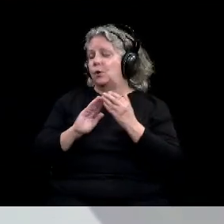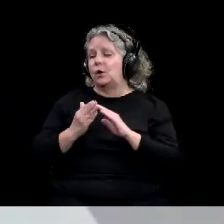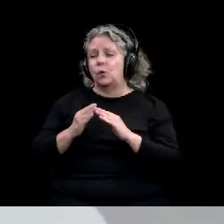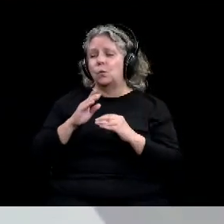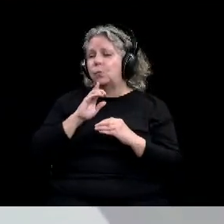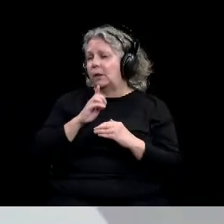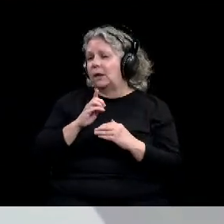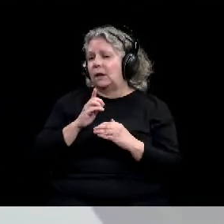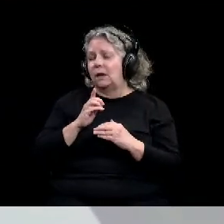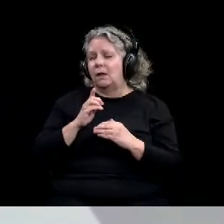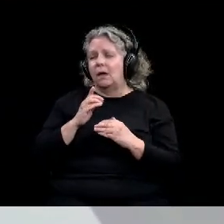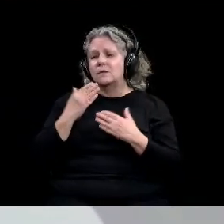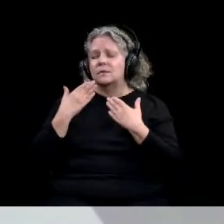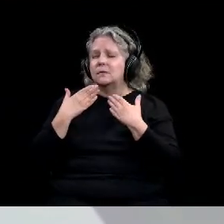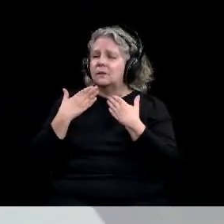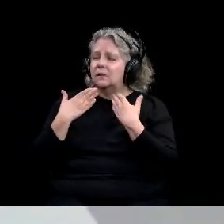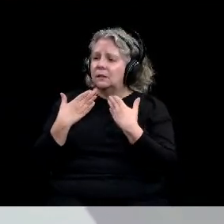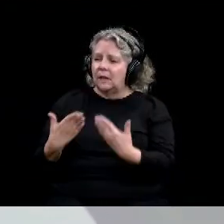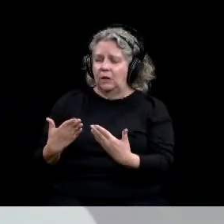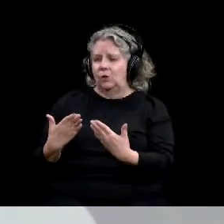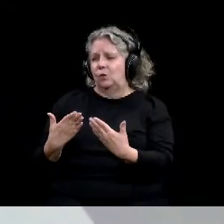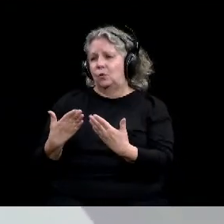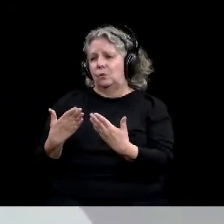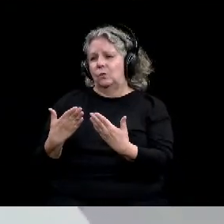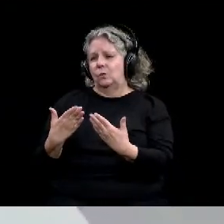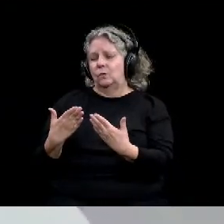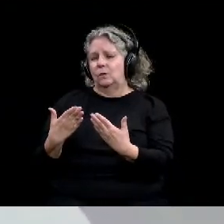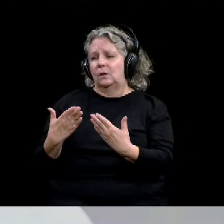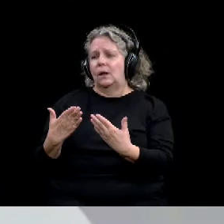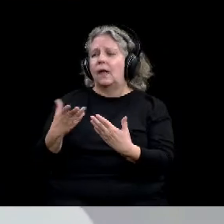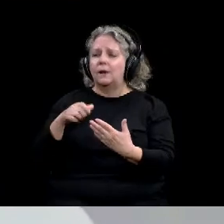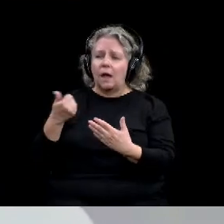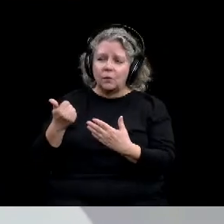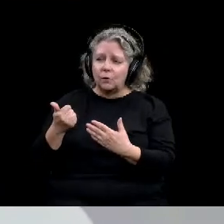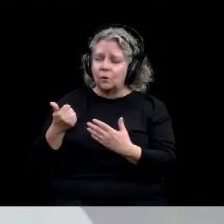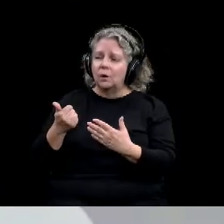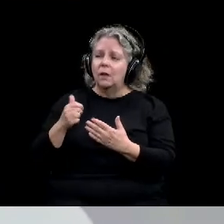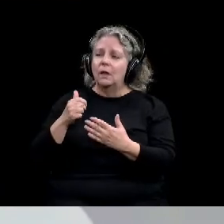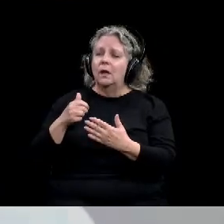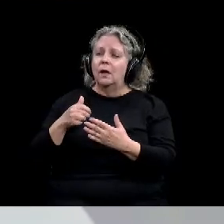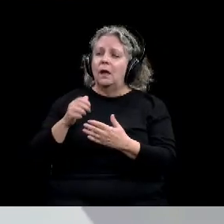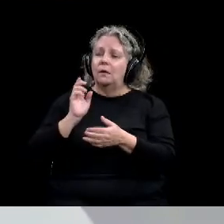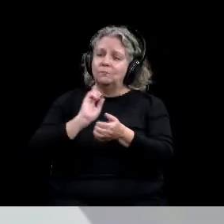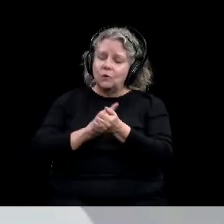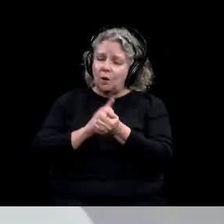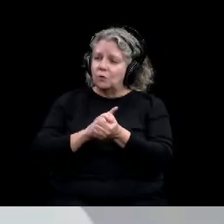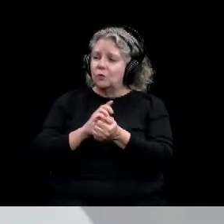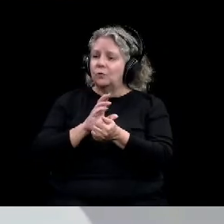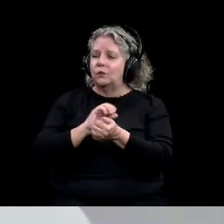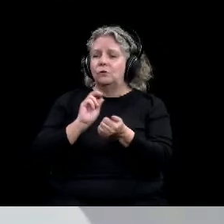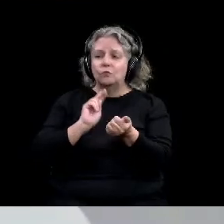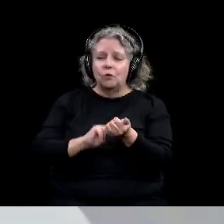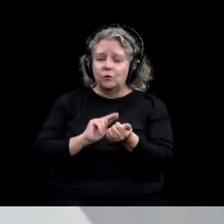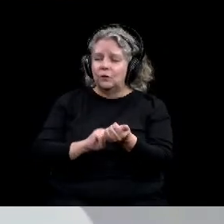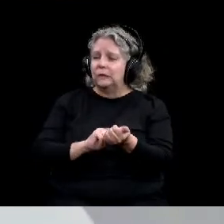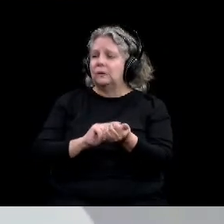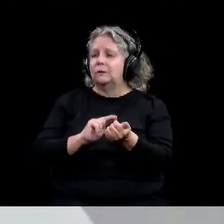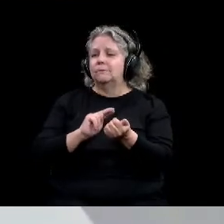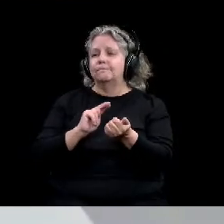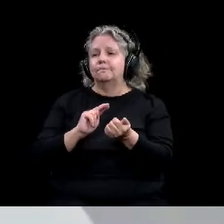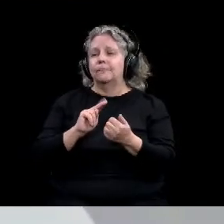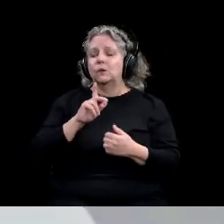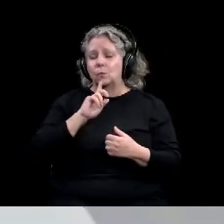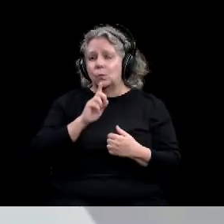to the other critical care docs, to the nursing staff, the techs. It's just tremendous what you guys have done over the past year,